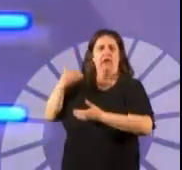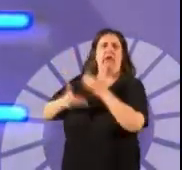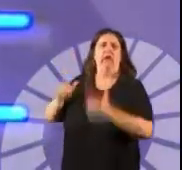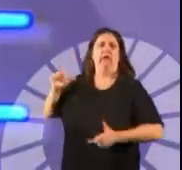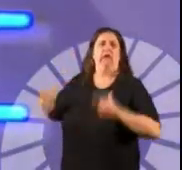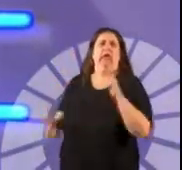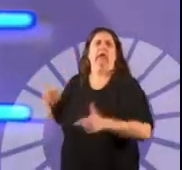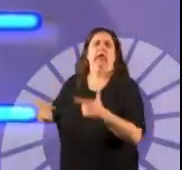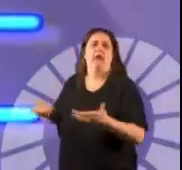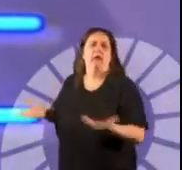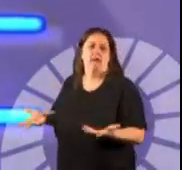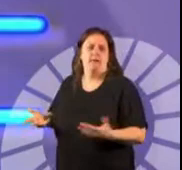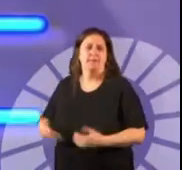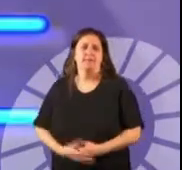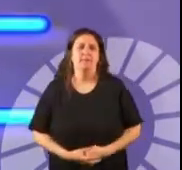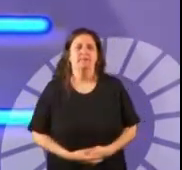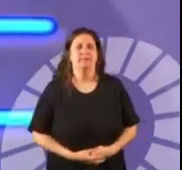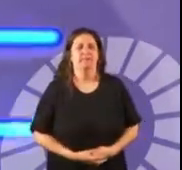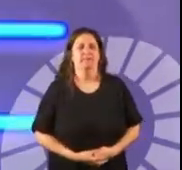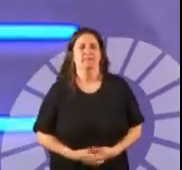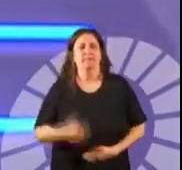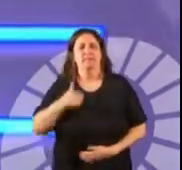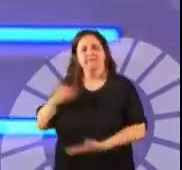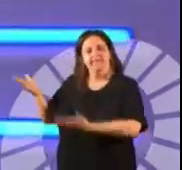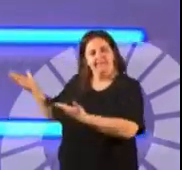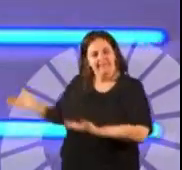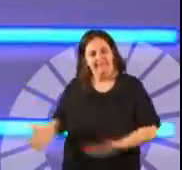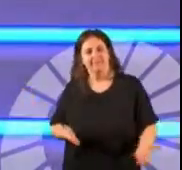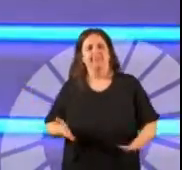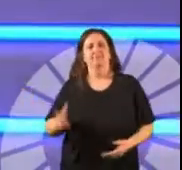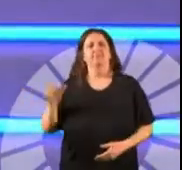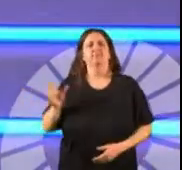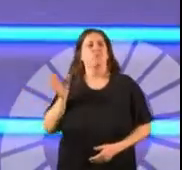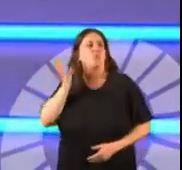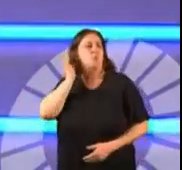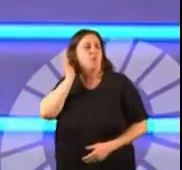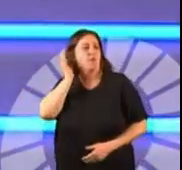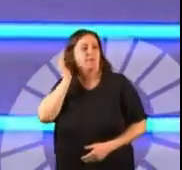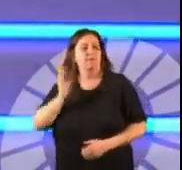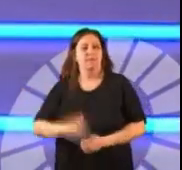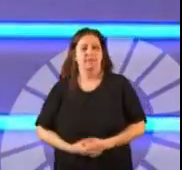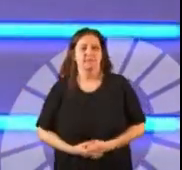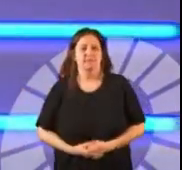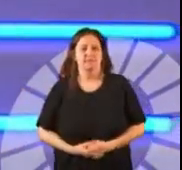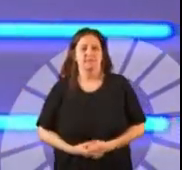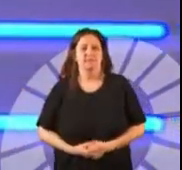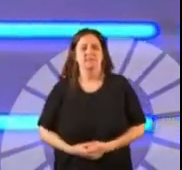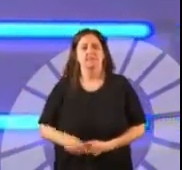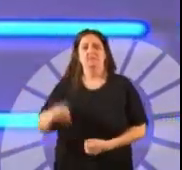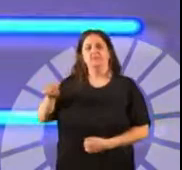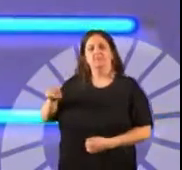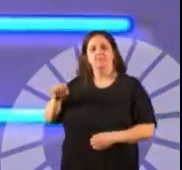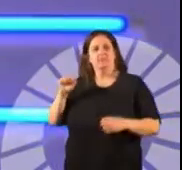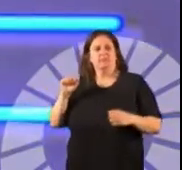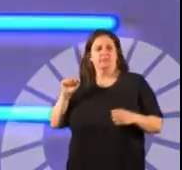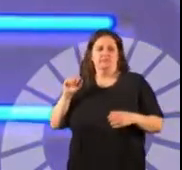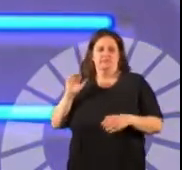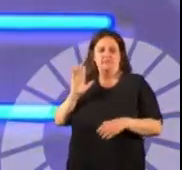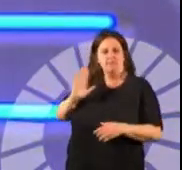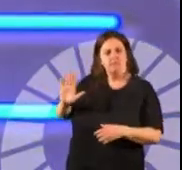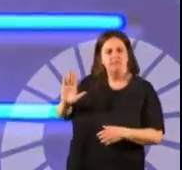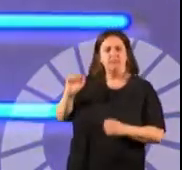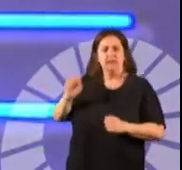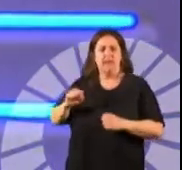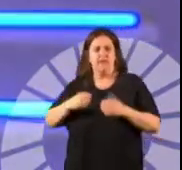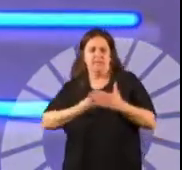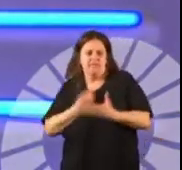stage, I'd like to invite Madam Ruth Kieta Iago, who is from Bougainville Bay, who is an actress and an